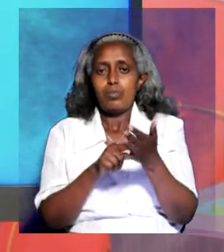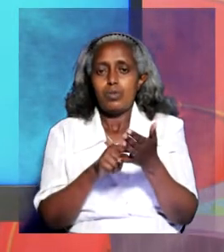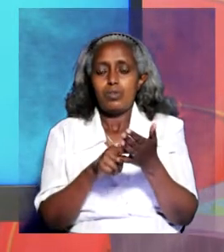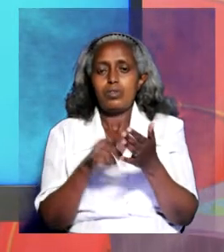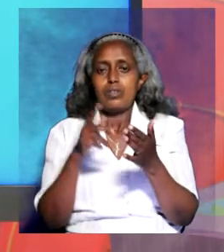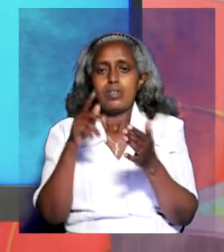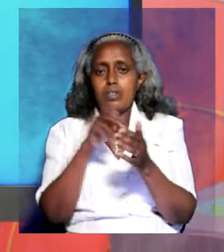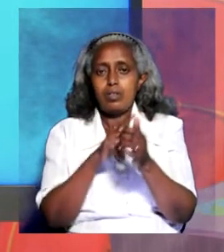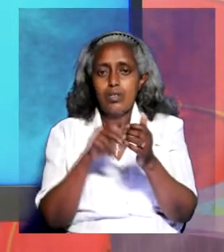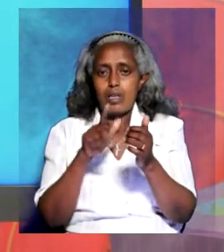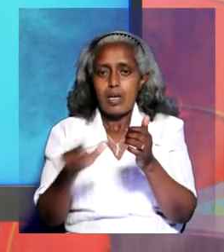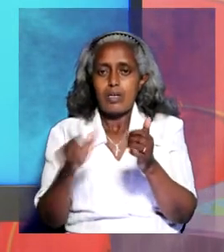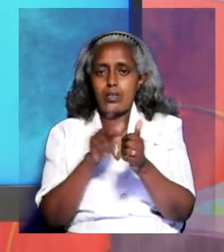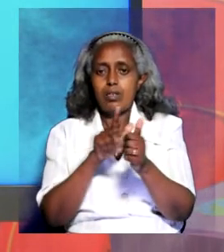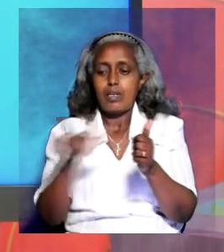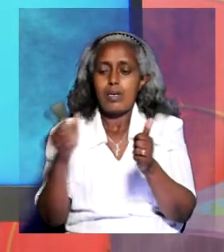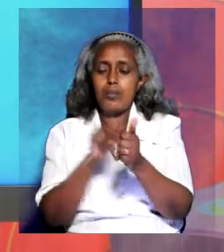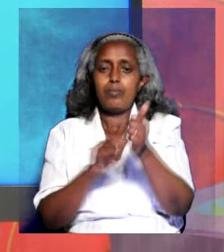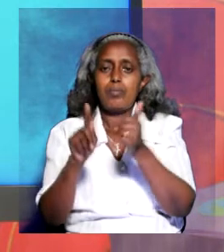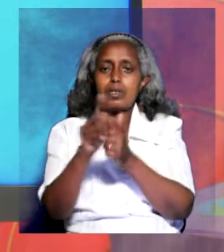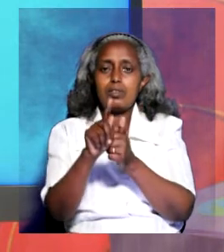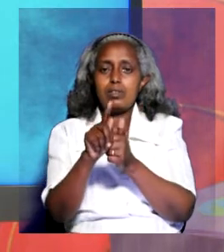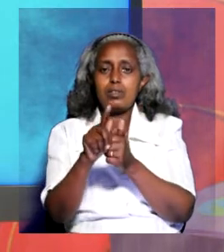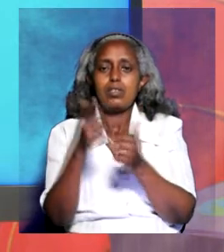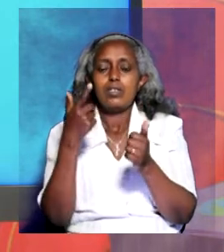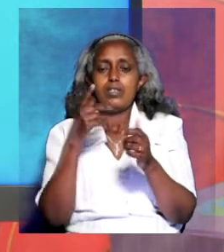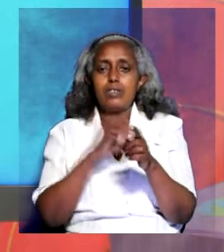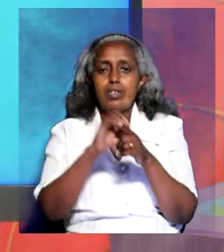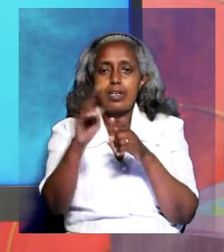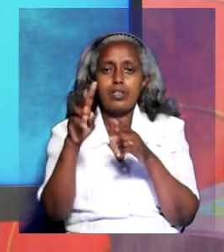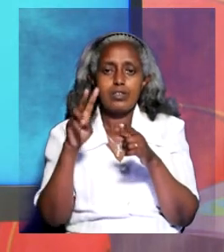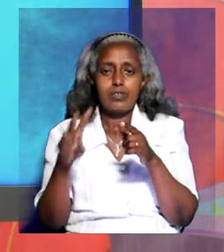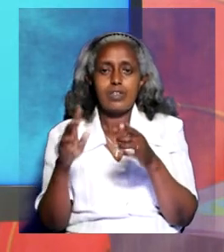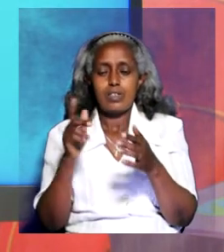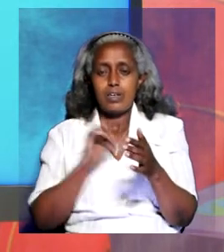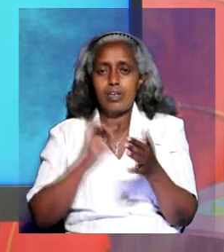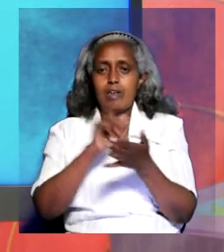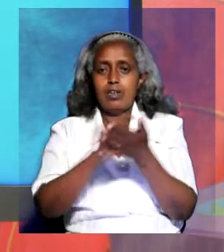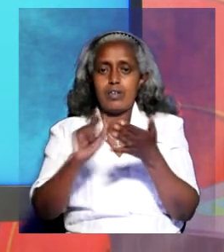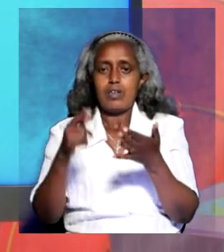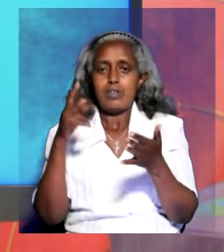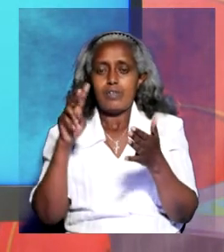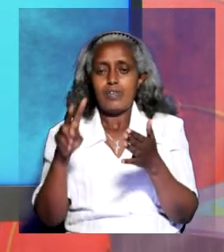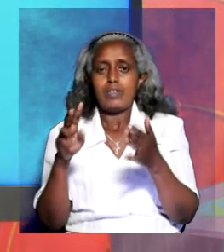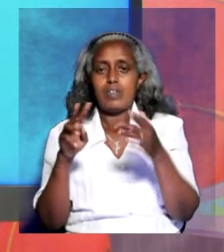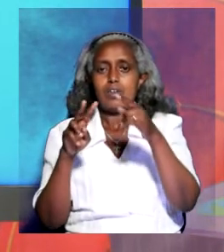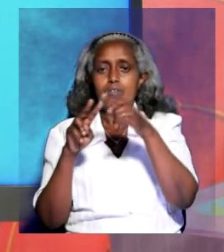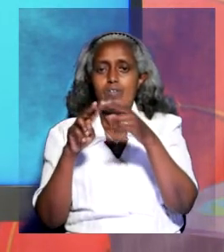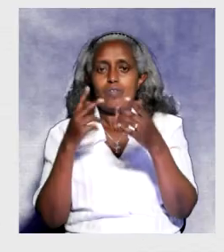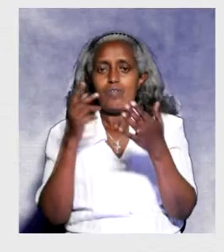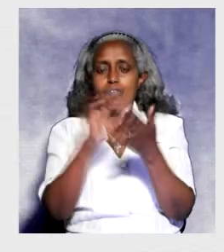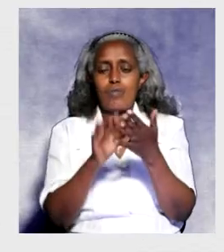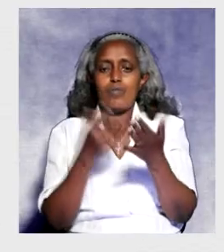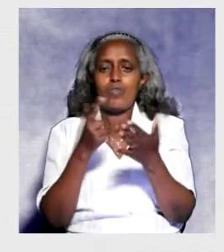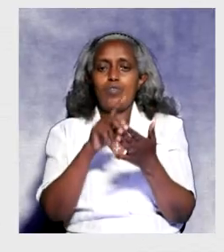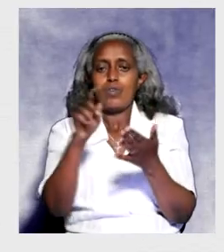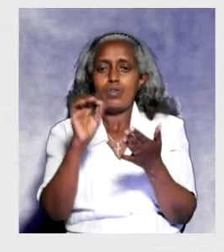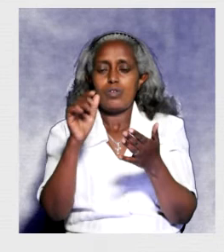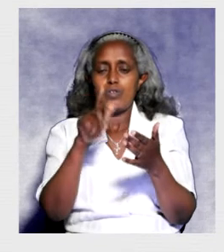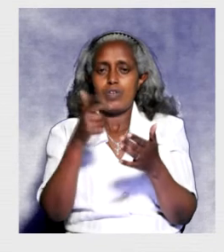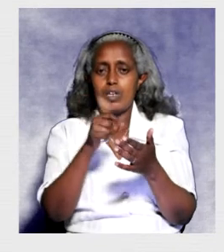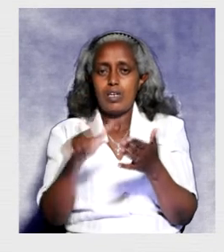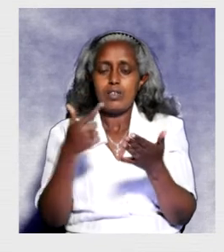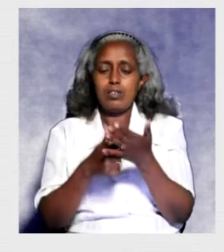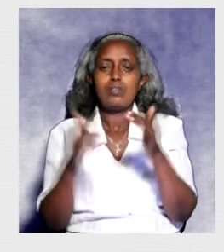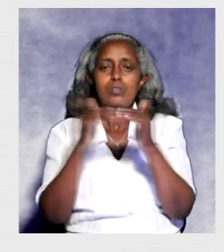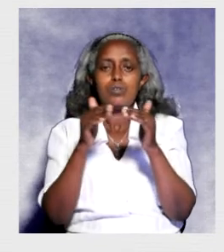line passes and direction vector. So I can write vector form of equation of a line. So this is equal to